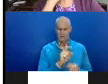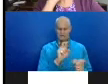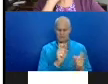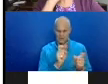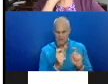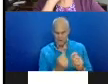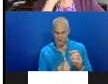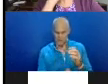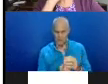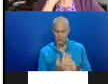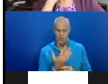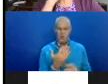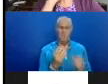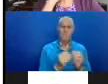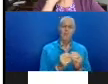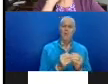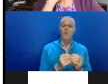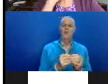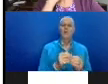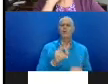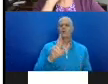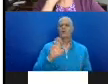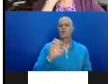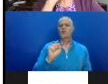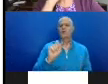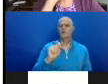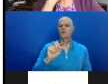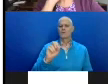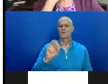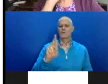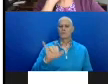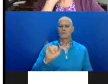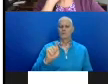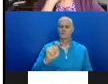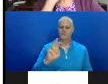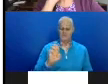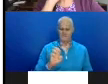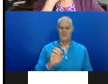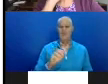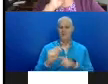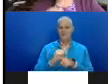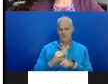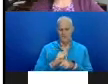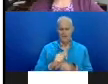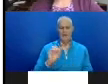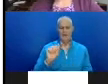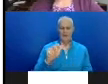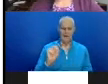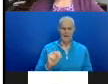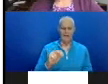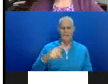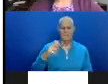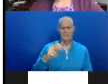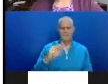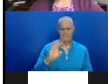argue become more restorative over the years. I was initially trained with Ellen Pence and Michael Paymer in Duluth. So I was trained in the